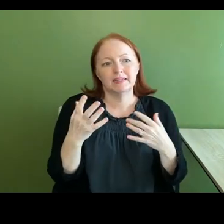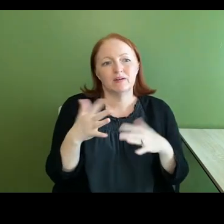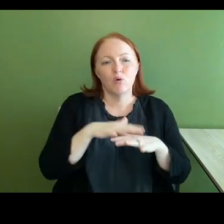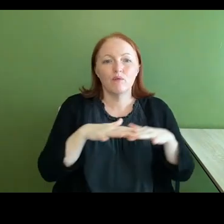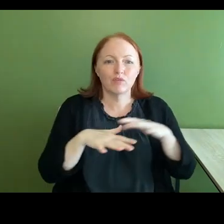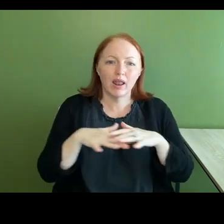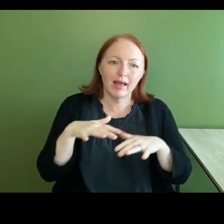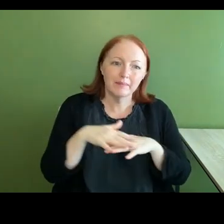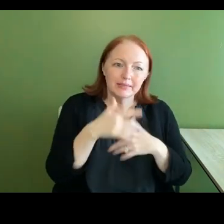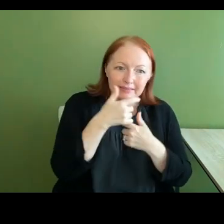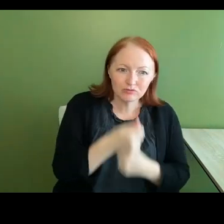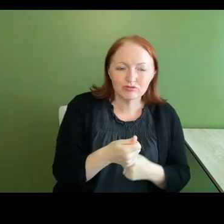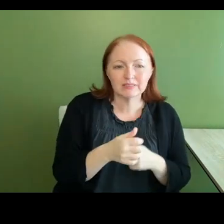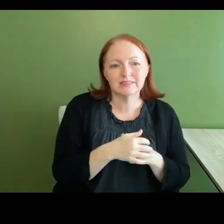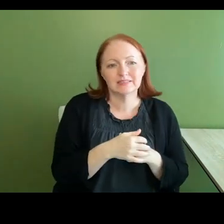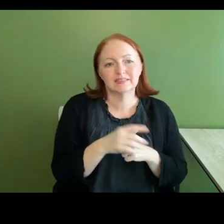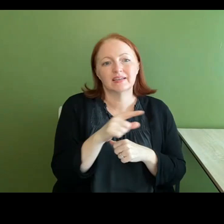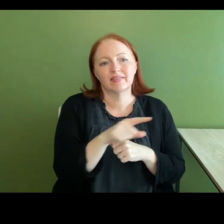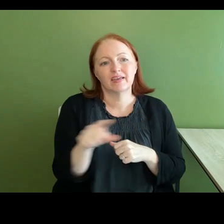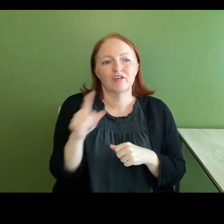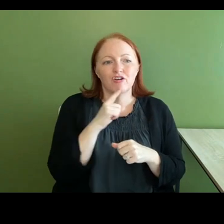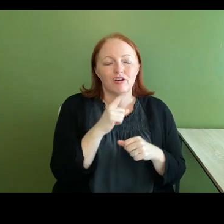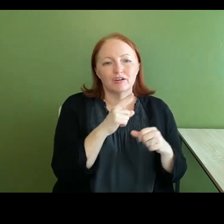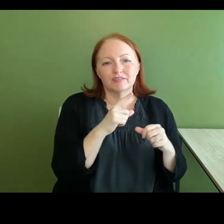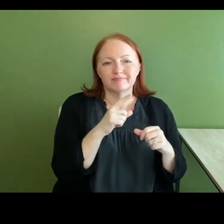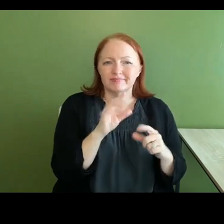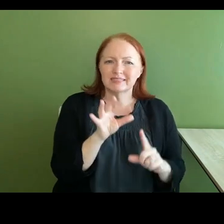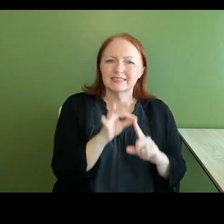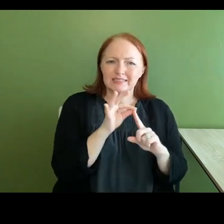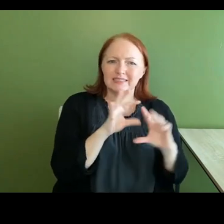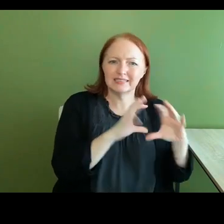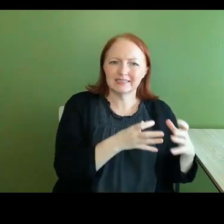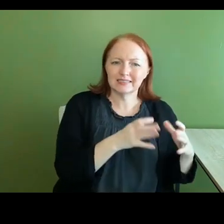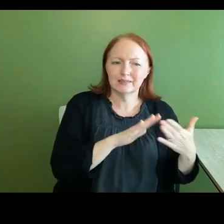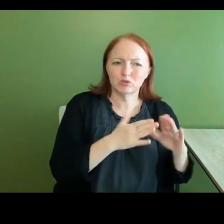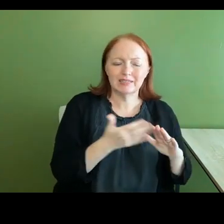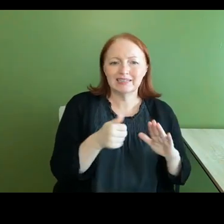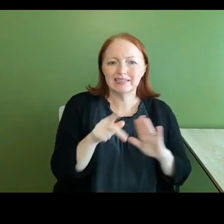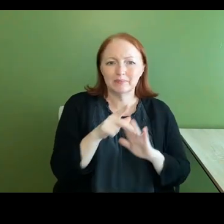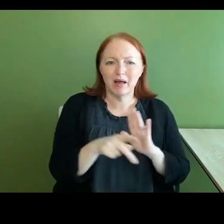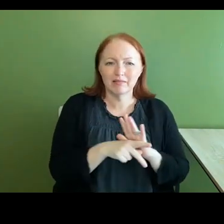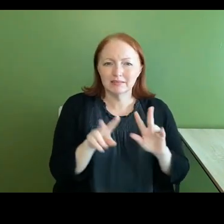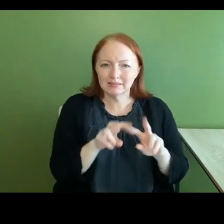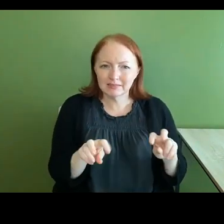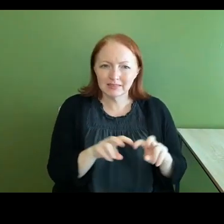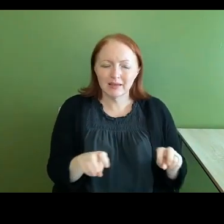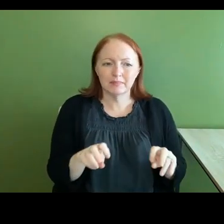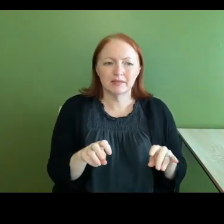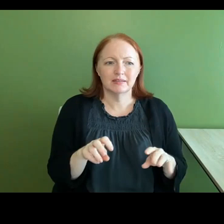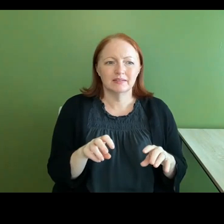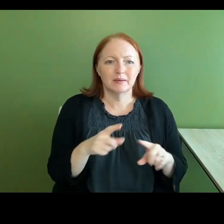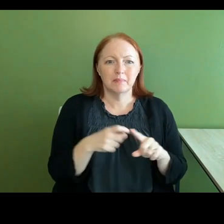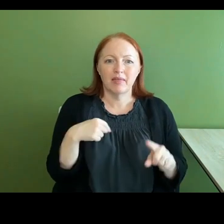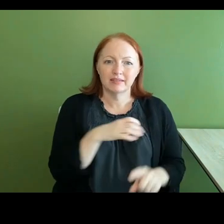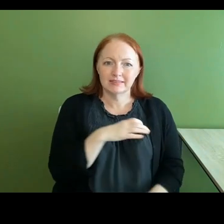overlapping interests, they are distinct communities, and any policies examined by this